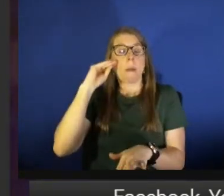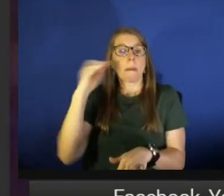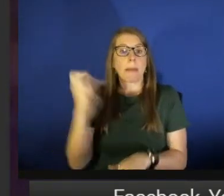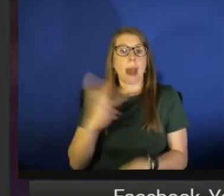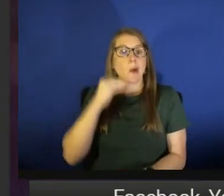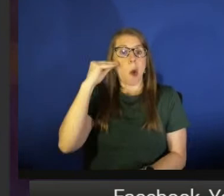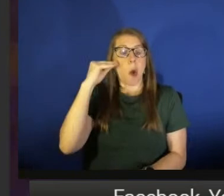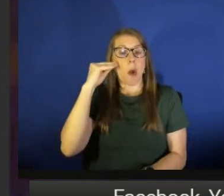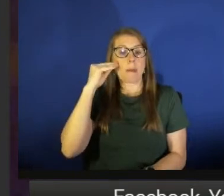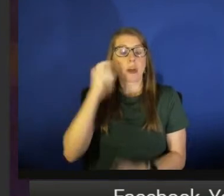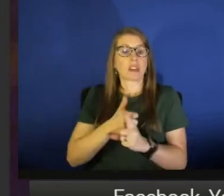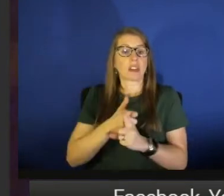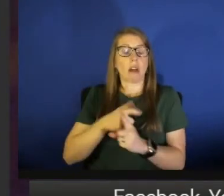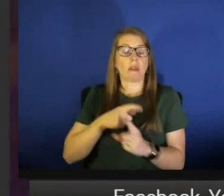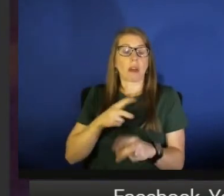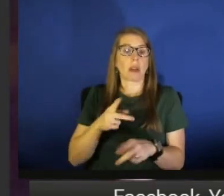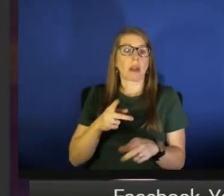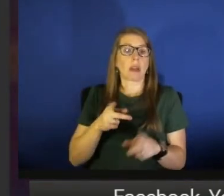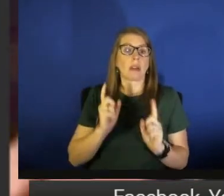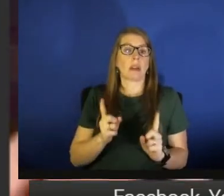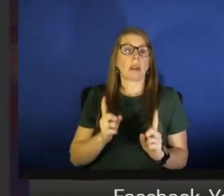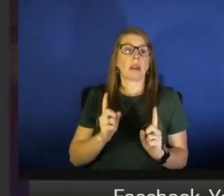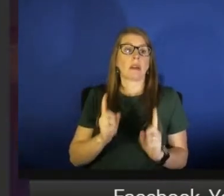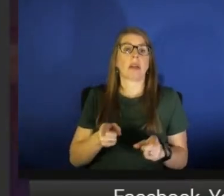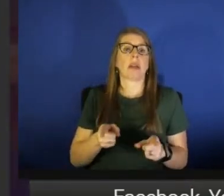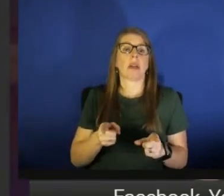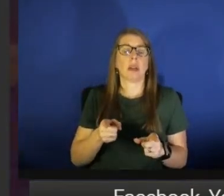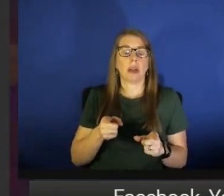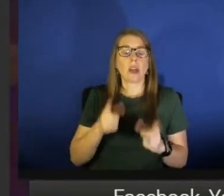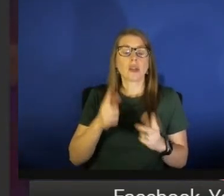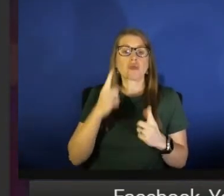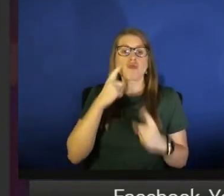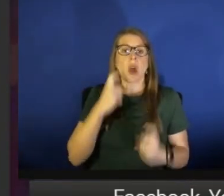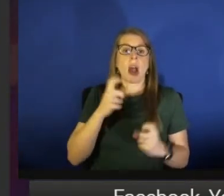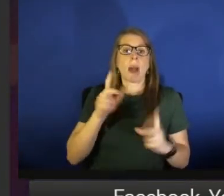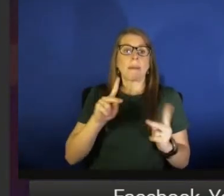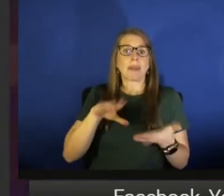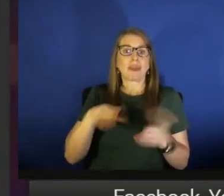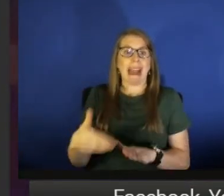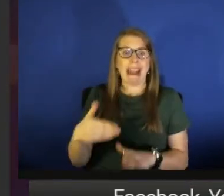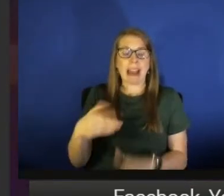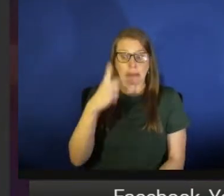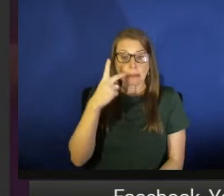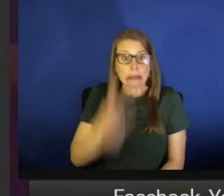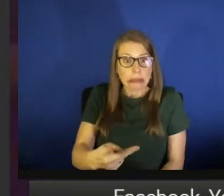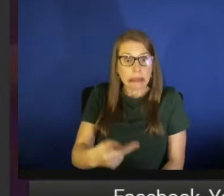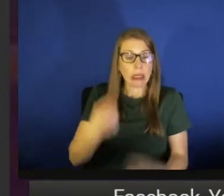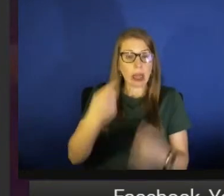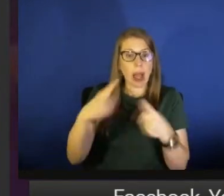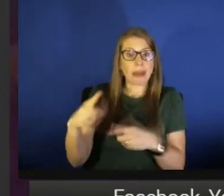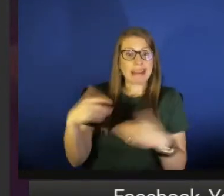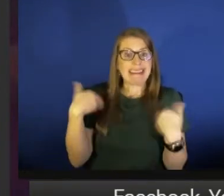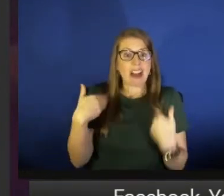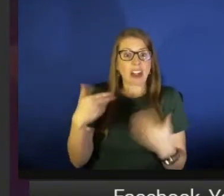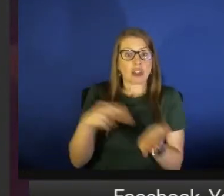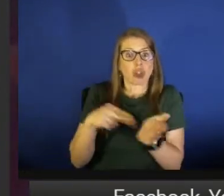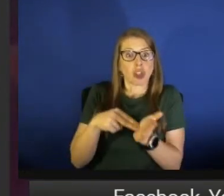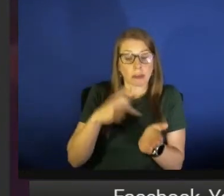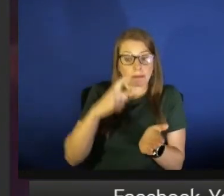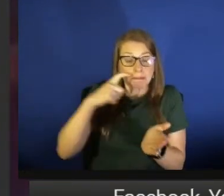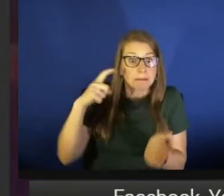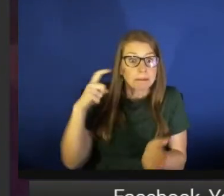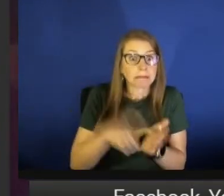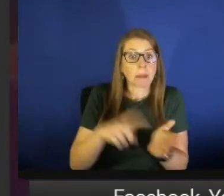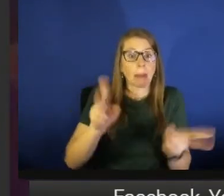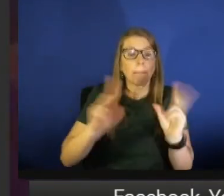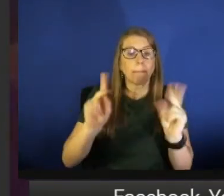crying and would say, people are dying. They are dying in front of us. They are dying in front of these young nurses that are